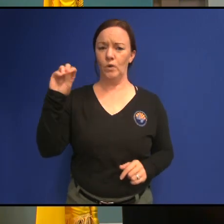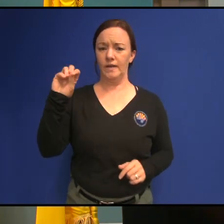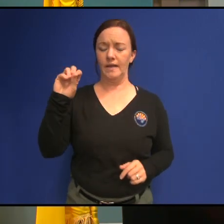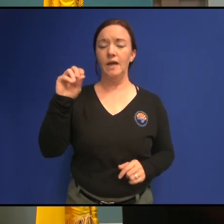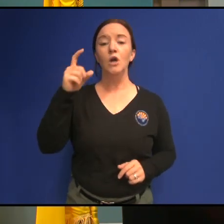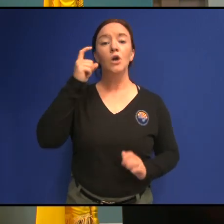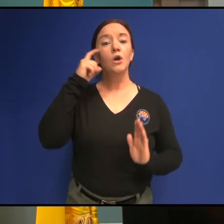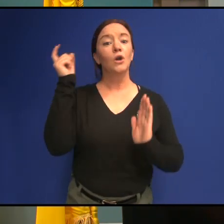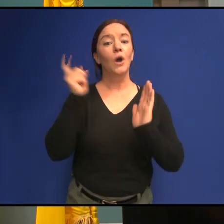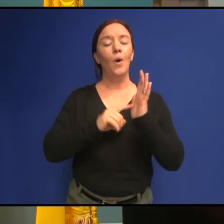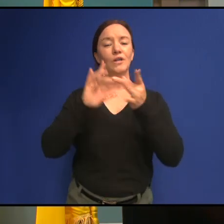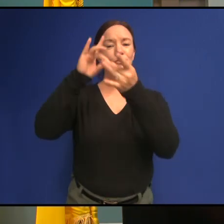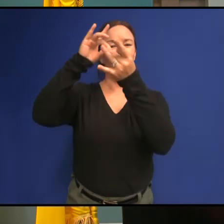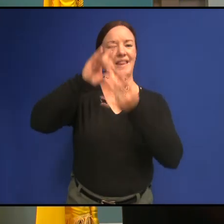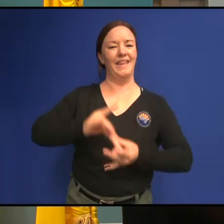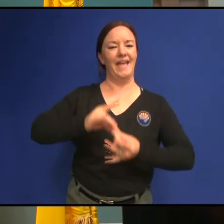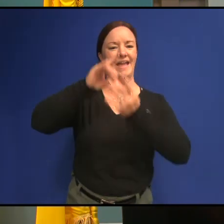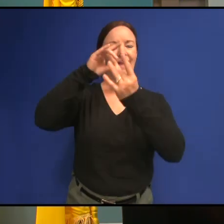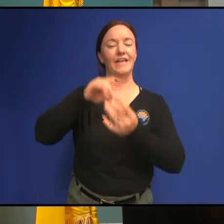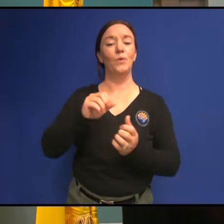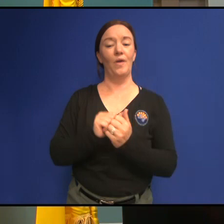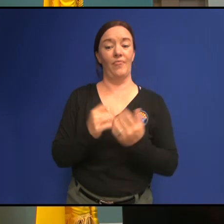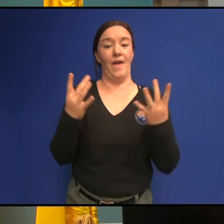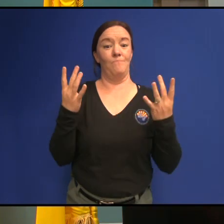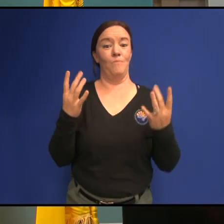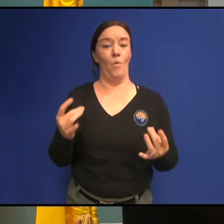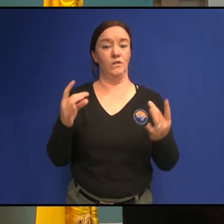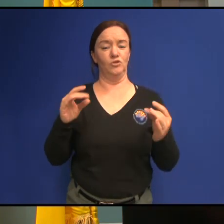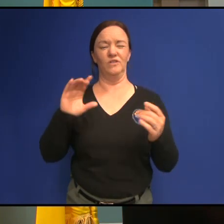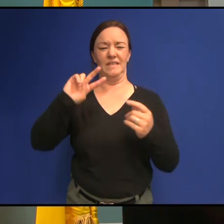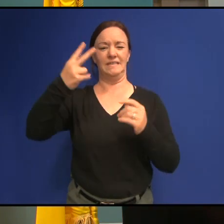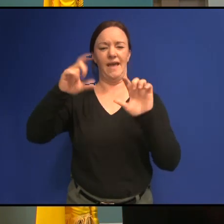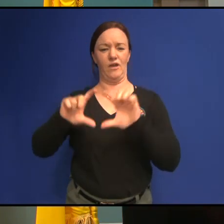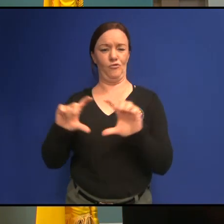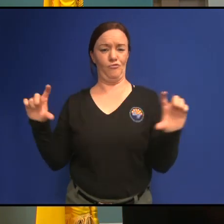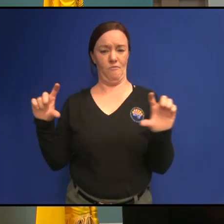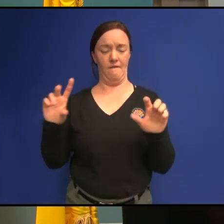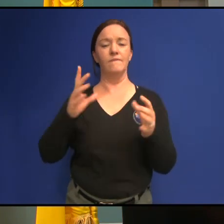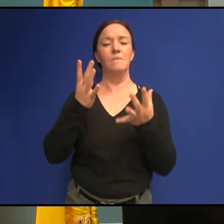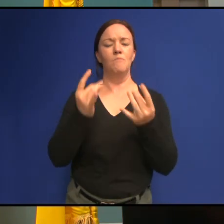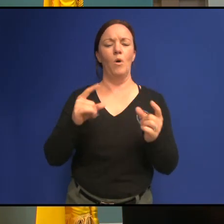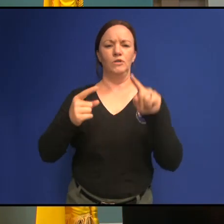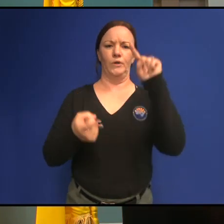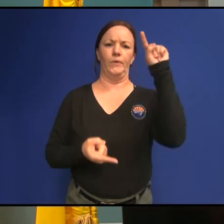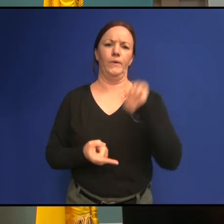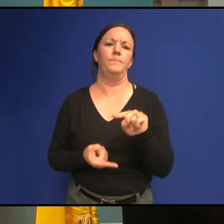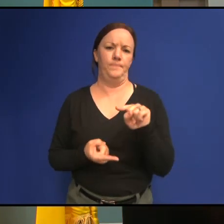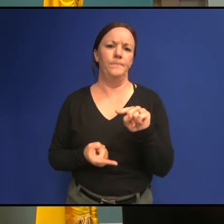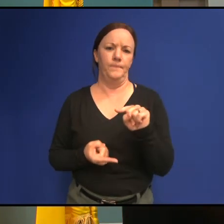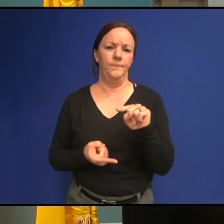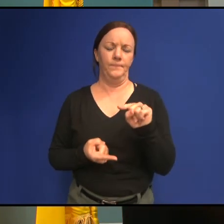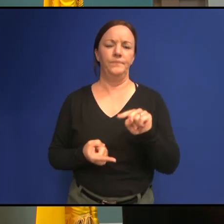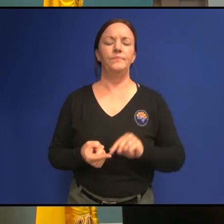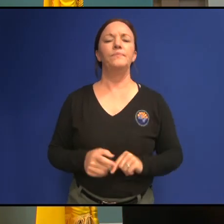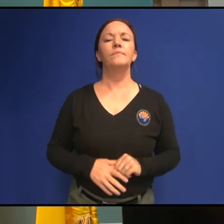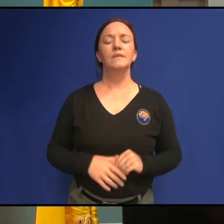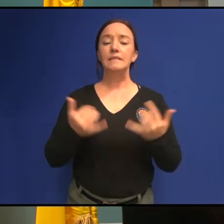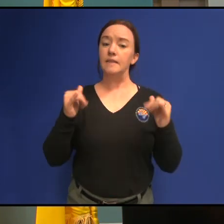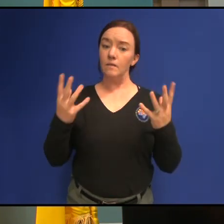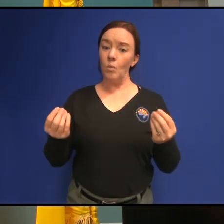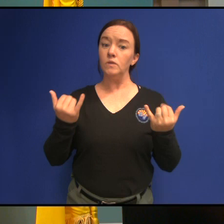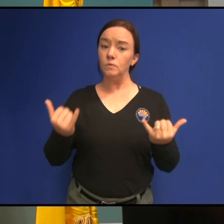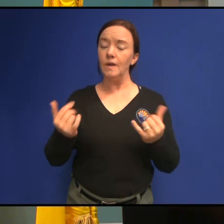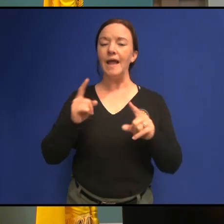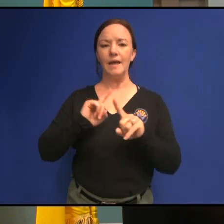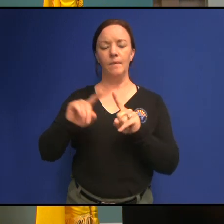very nicely with this dip in moisture across our area. We're still moist today, but we're trending downward.